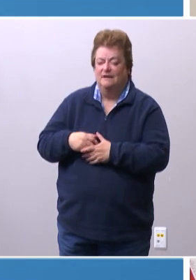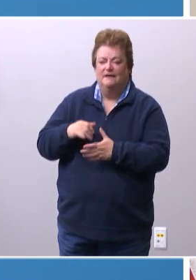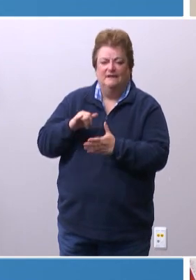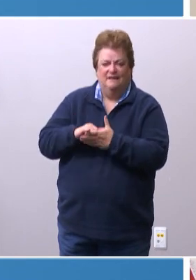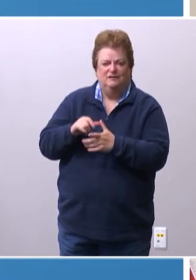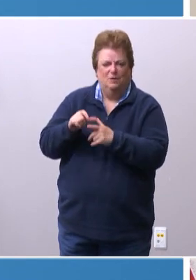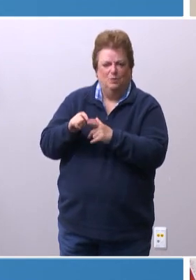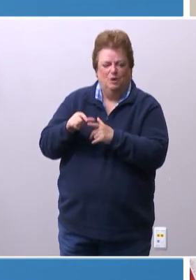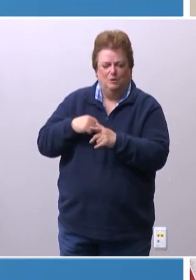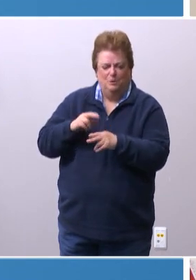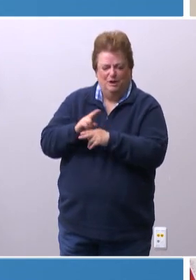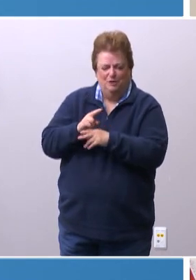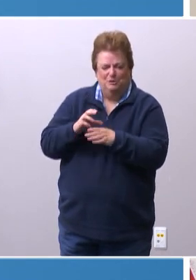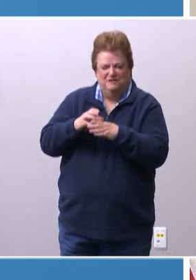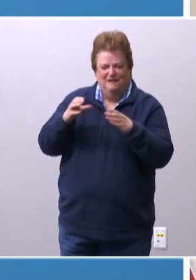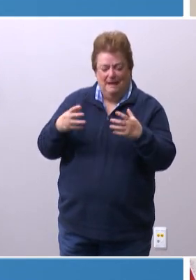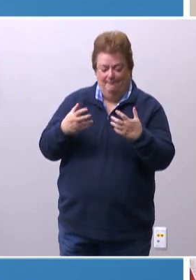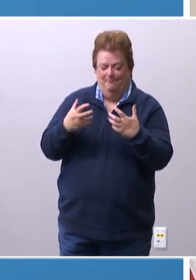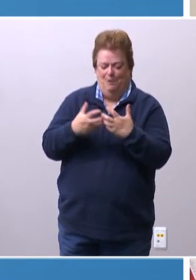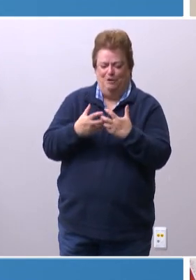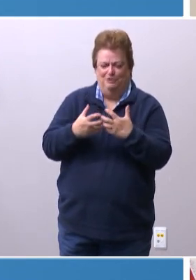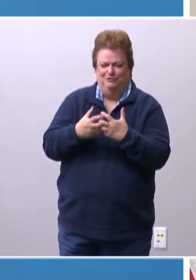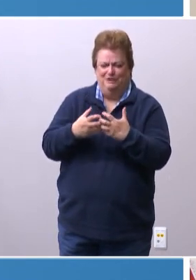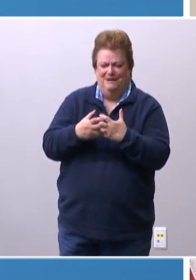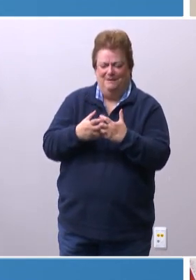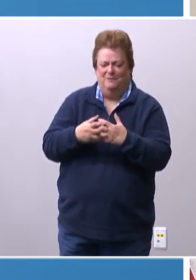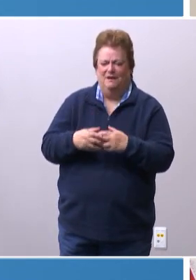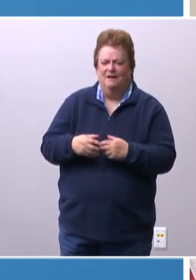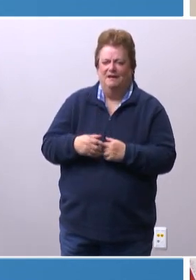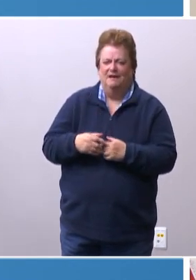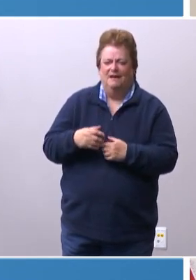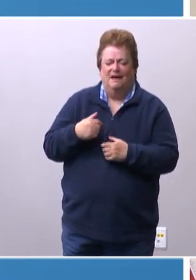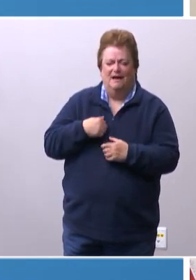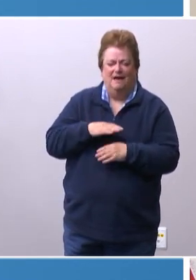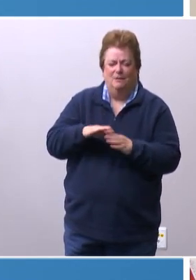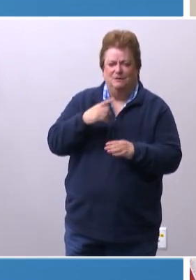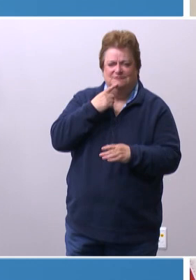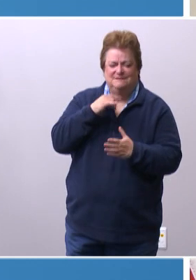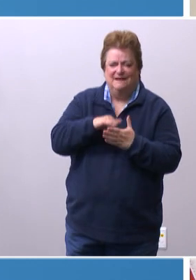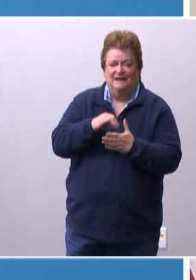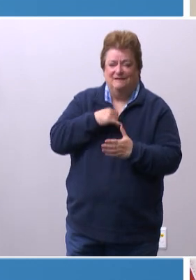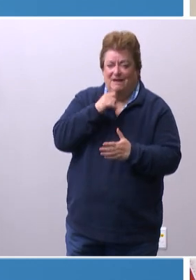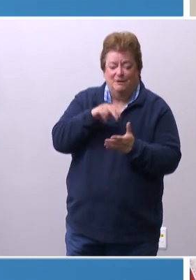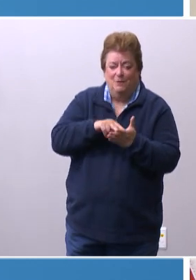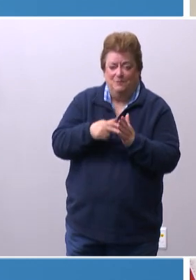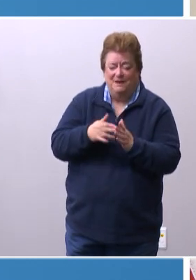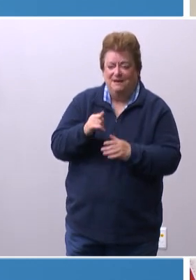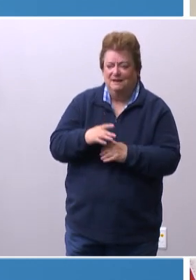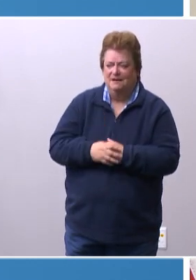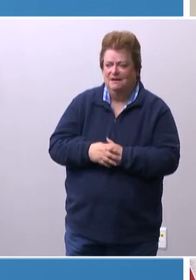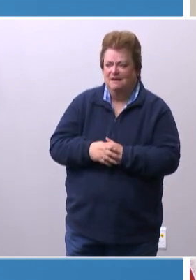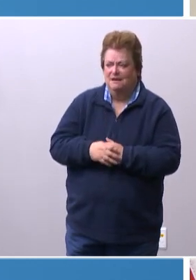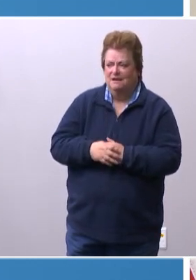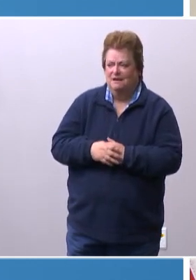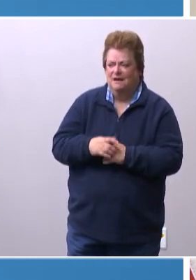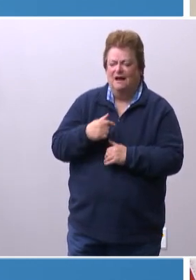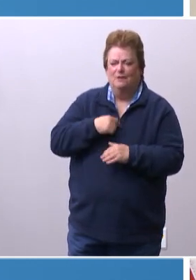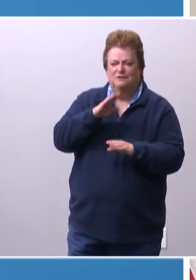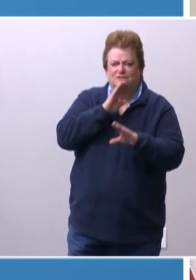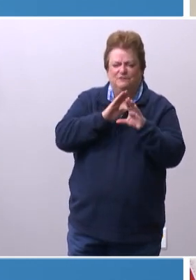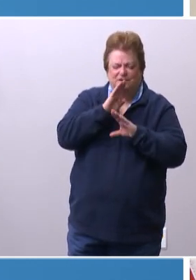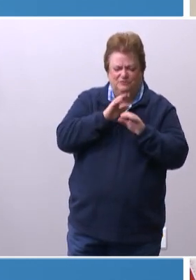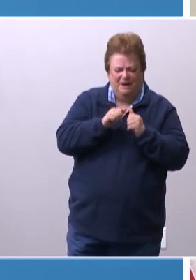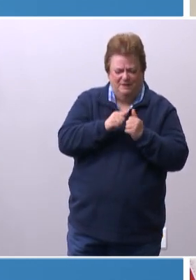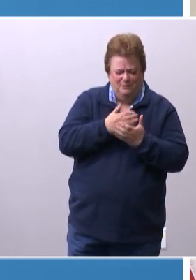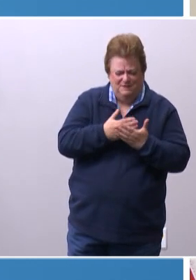a lot, partnership, over the years. And I wouldn't say it if we didn't mean it. I was just thinking last week I was frustrated with